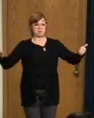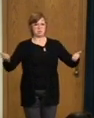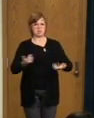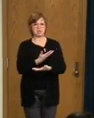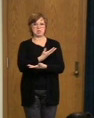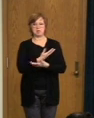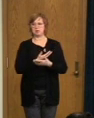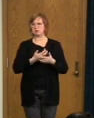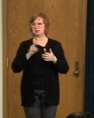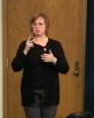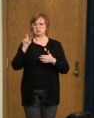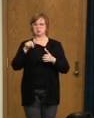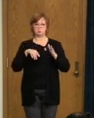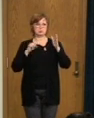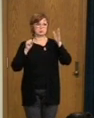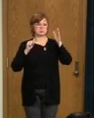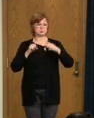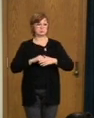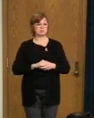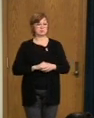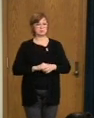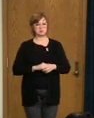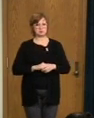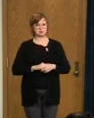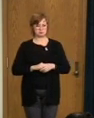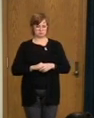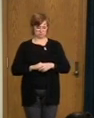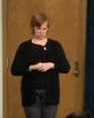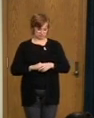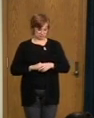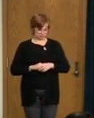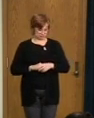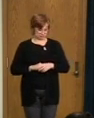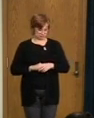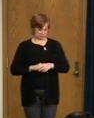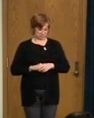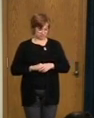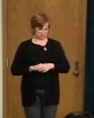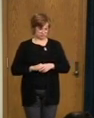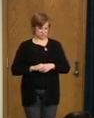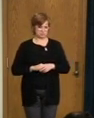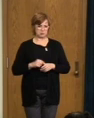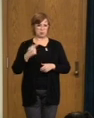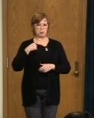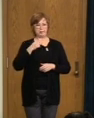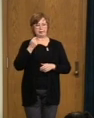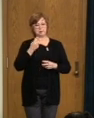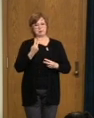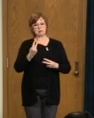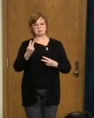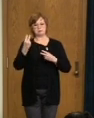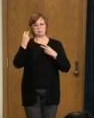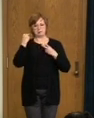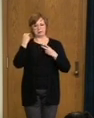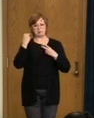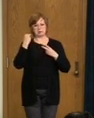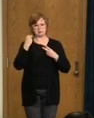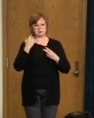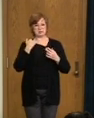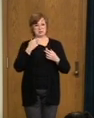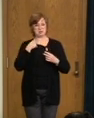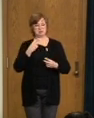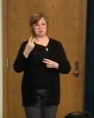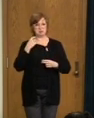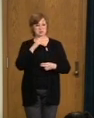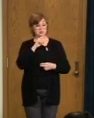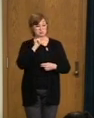Britton? Yeah, you have kind of answered this, and obviously now we have hindsight to look back on, but do you regret maybe not bringing in these